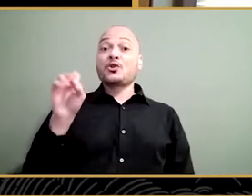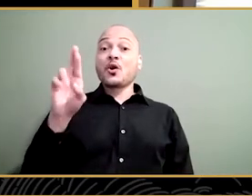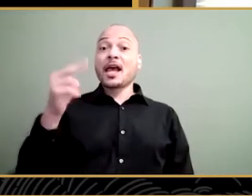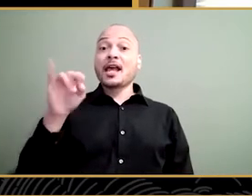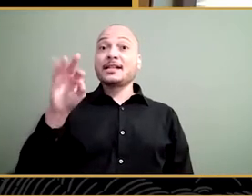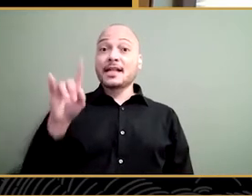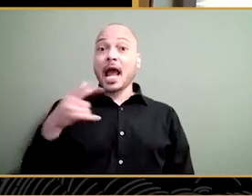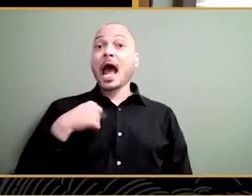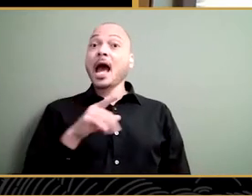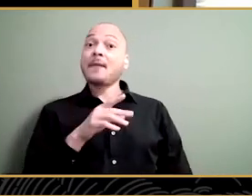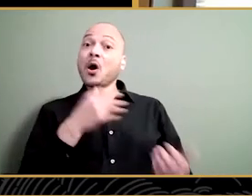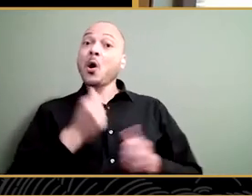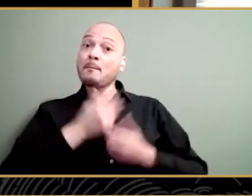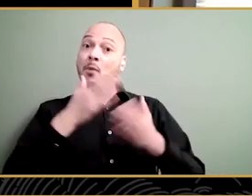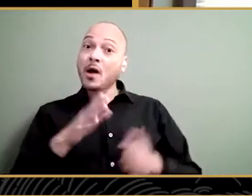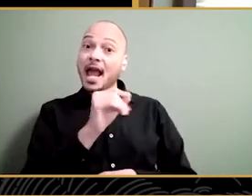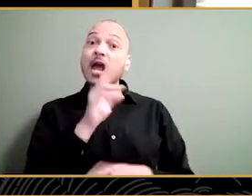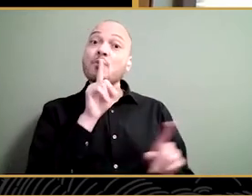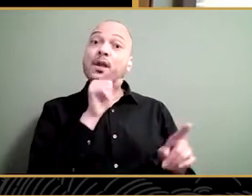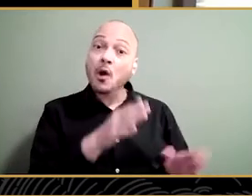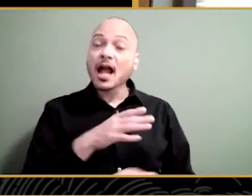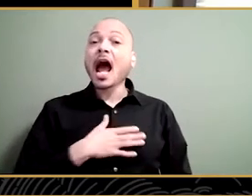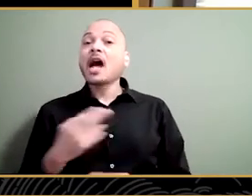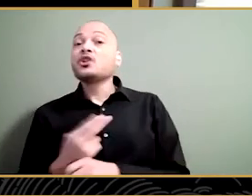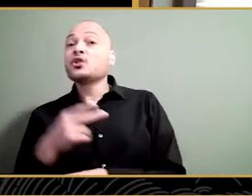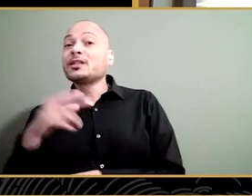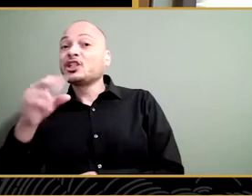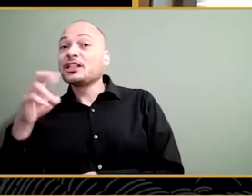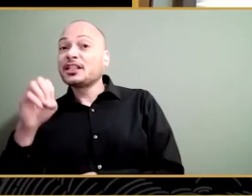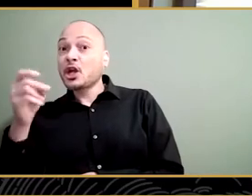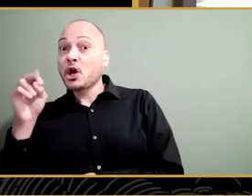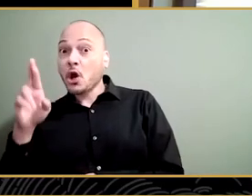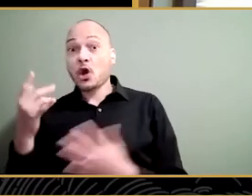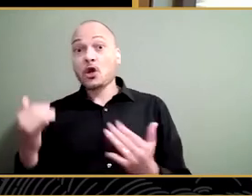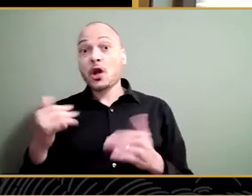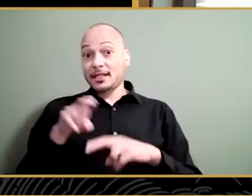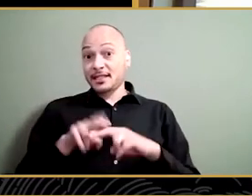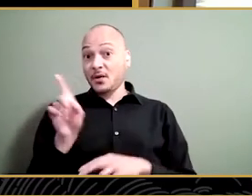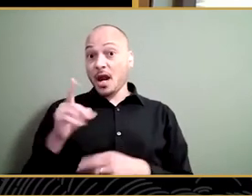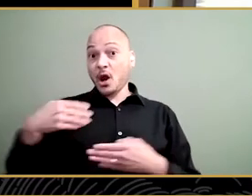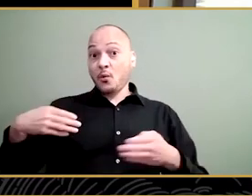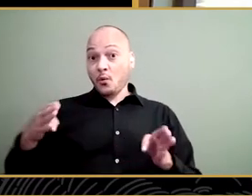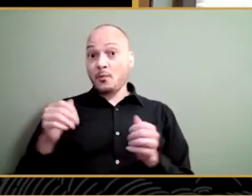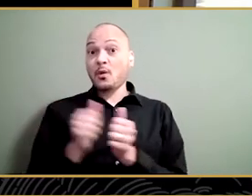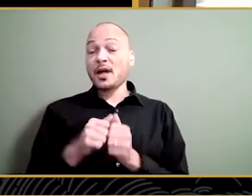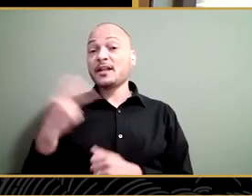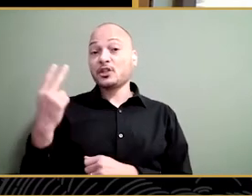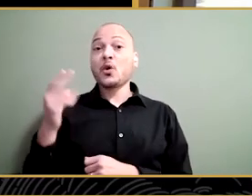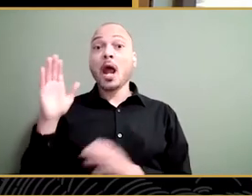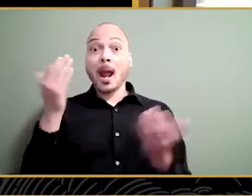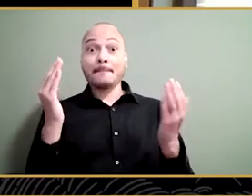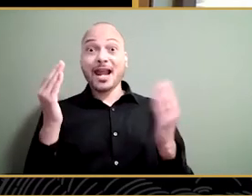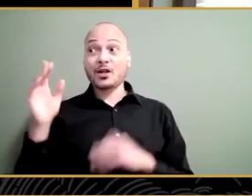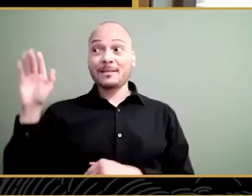reporter and I use she, her pronouns. I am currently sitting in a room with two mirrors behind me